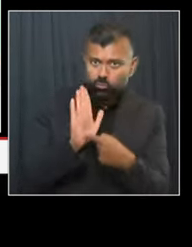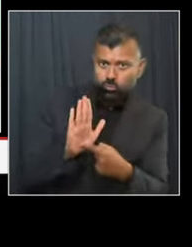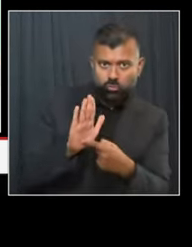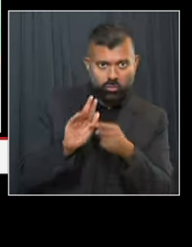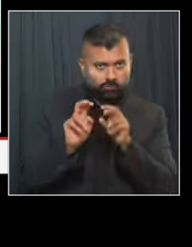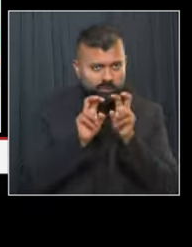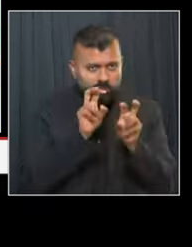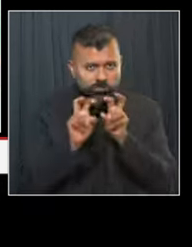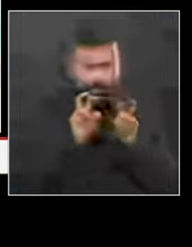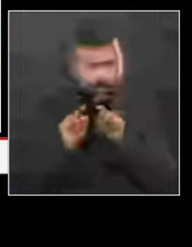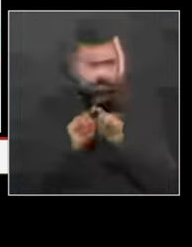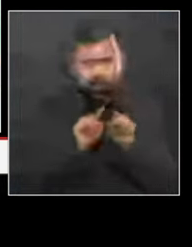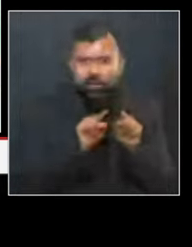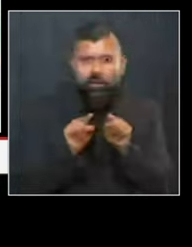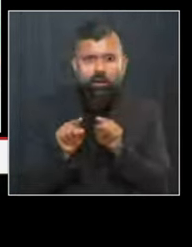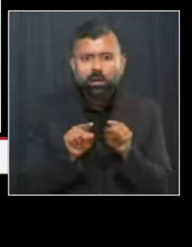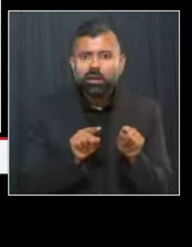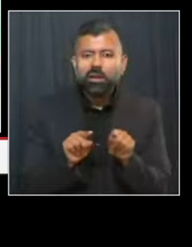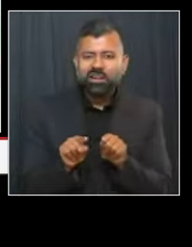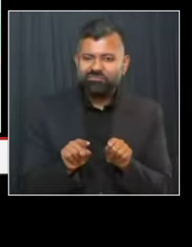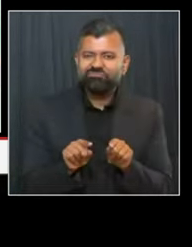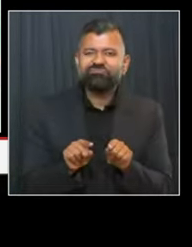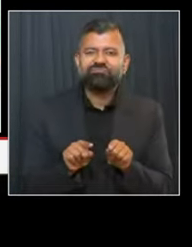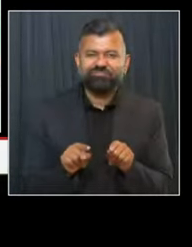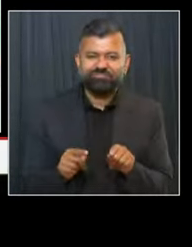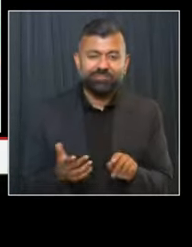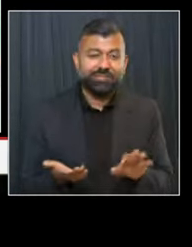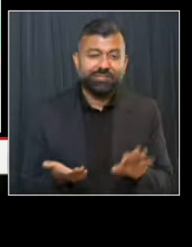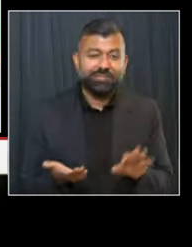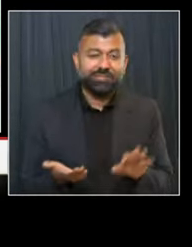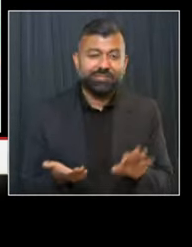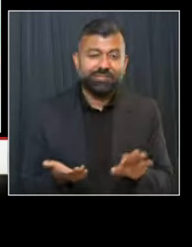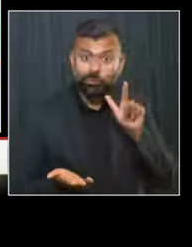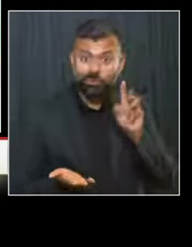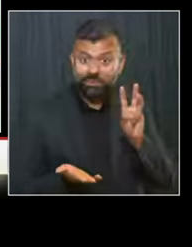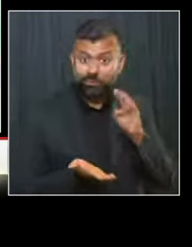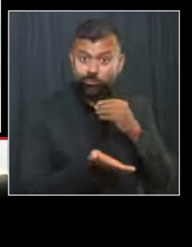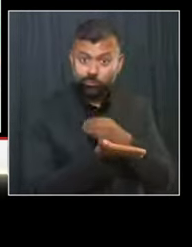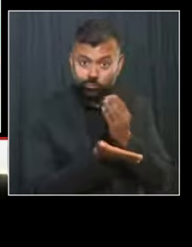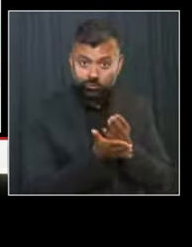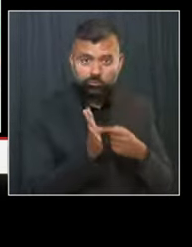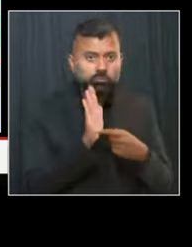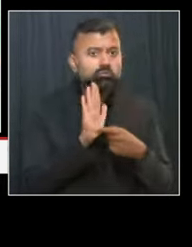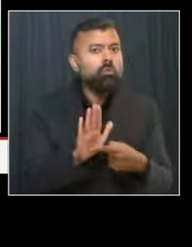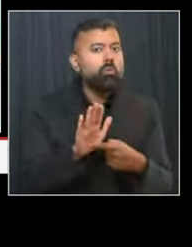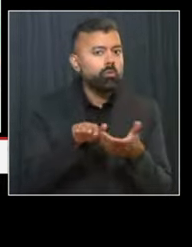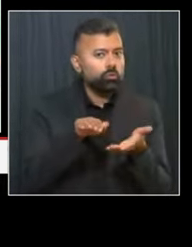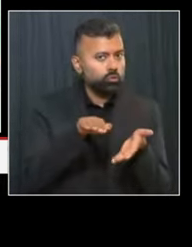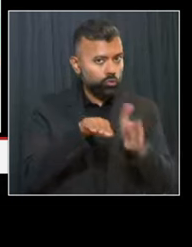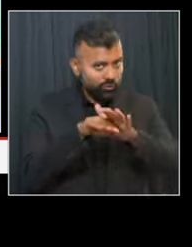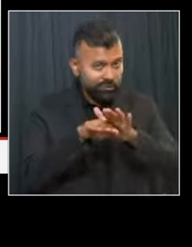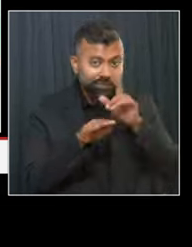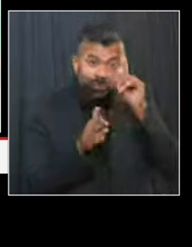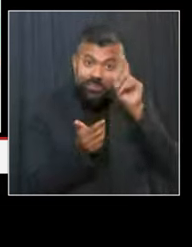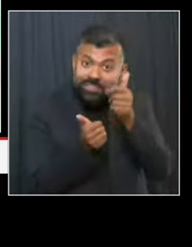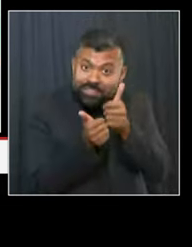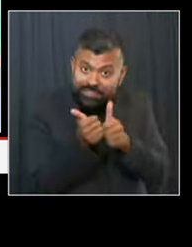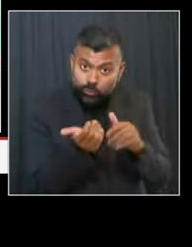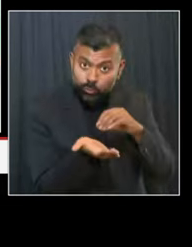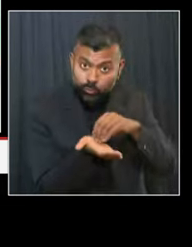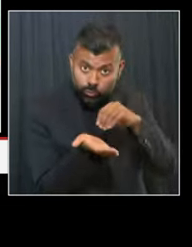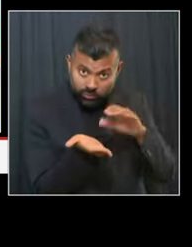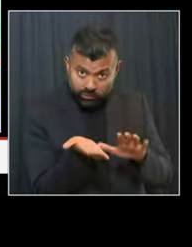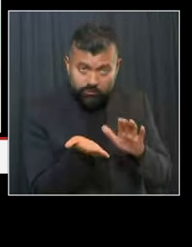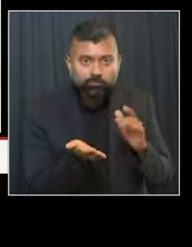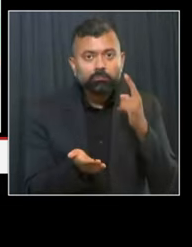also includes a 2.7% increase in our per student funding, which adds $123 million additional